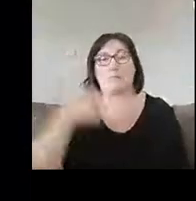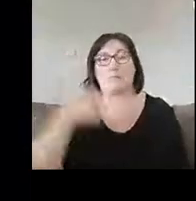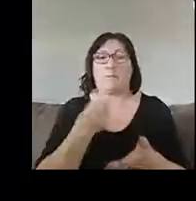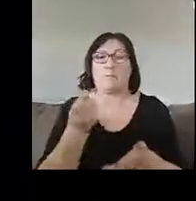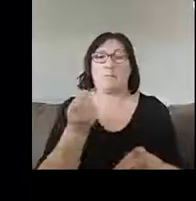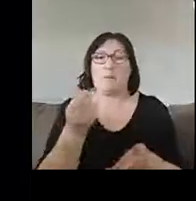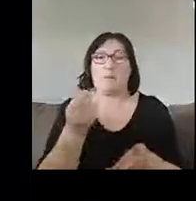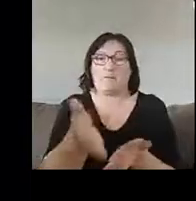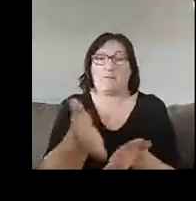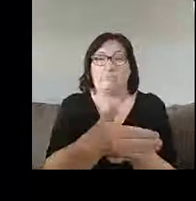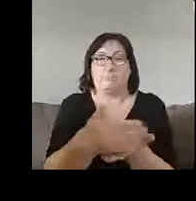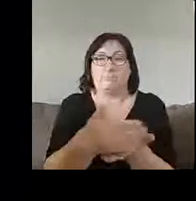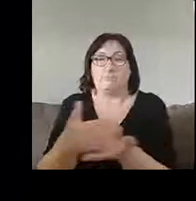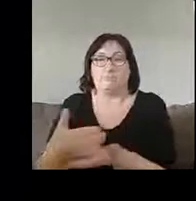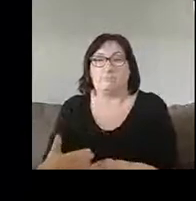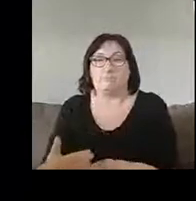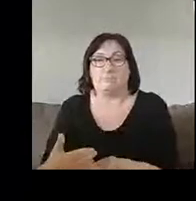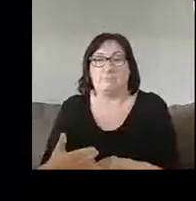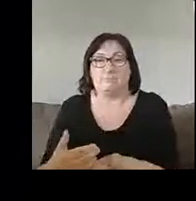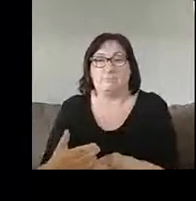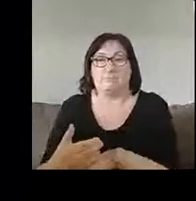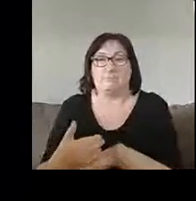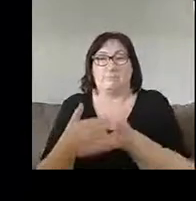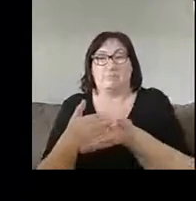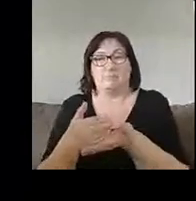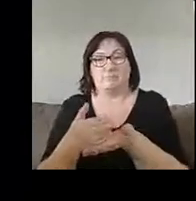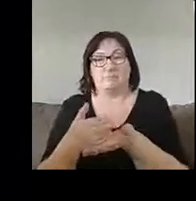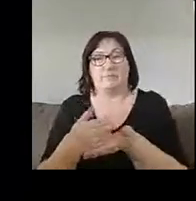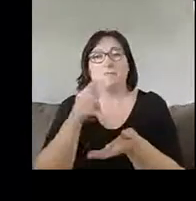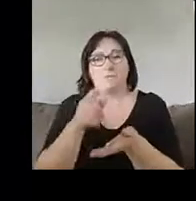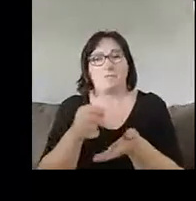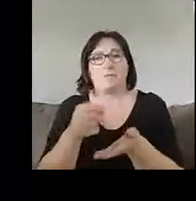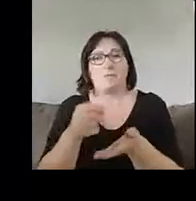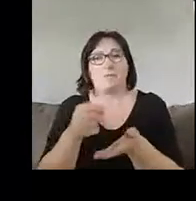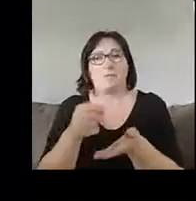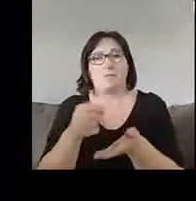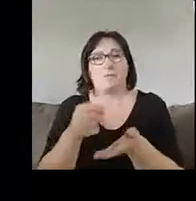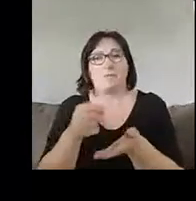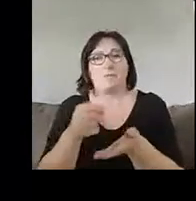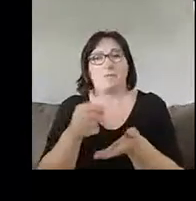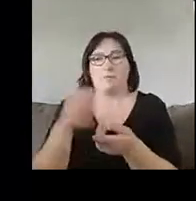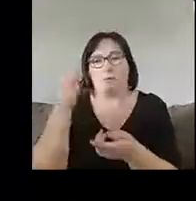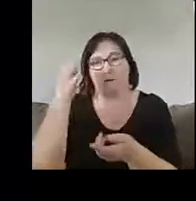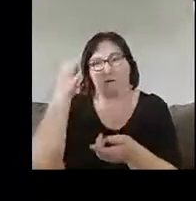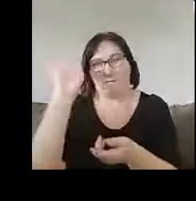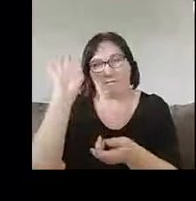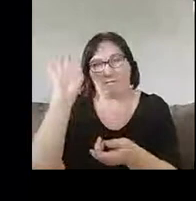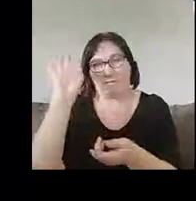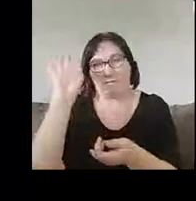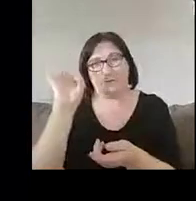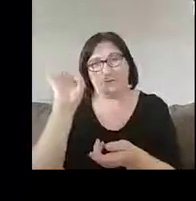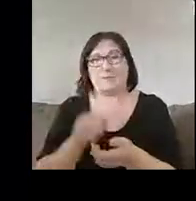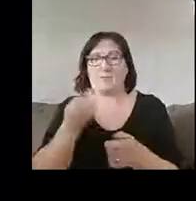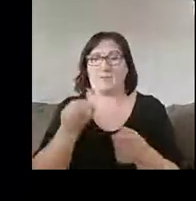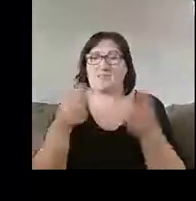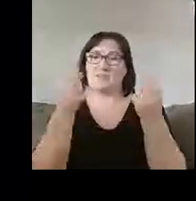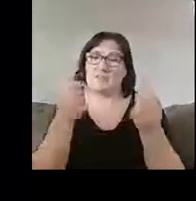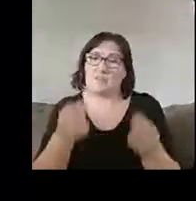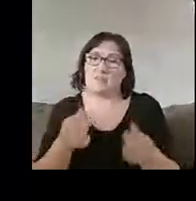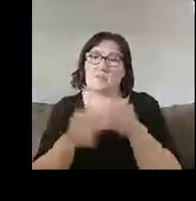I always say we are the collectors of government. The amount that we need to collect for this financial year,